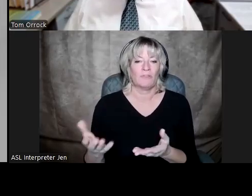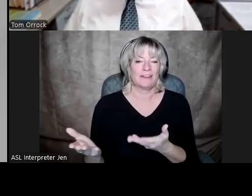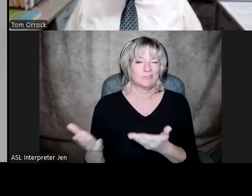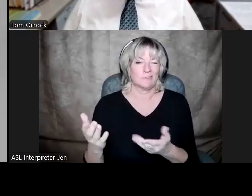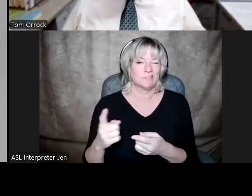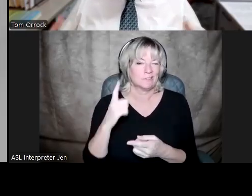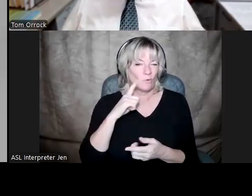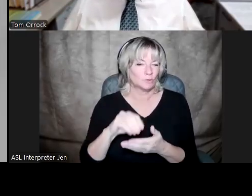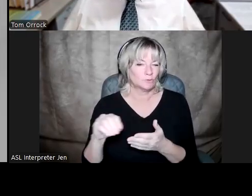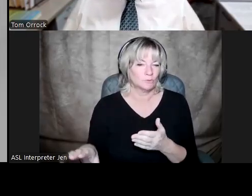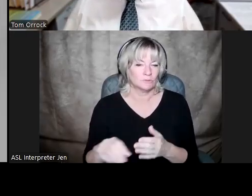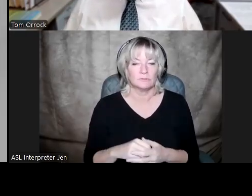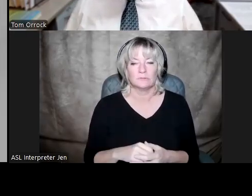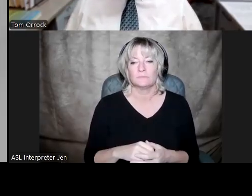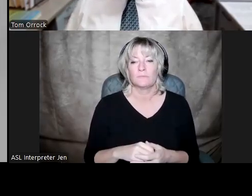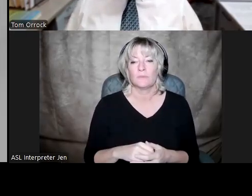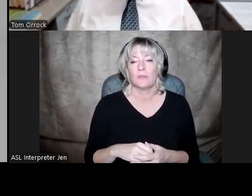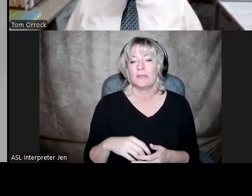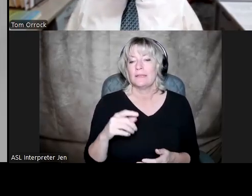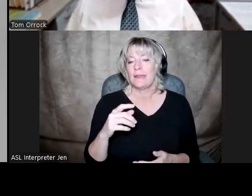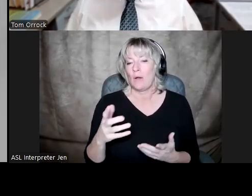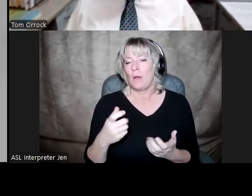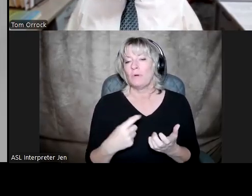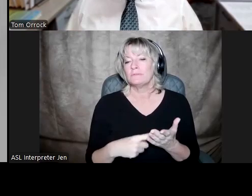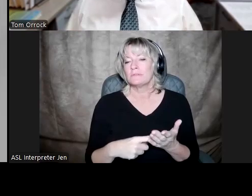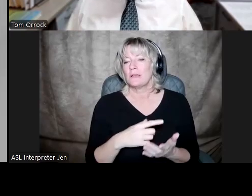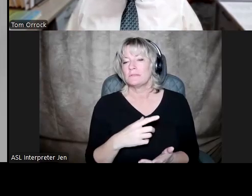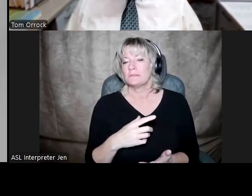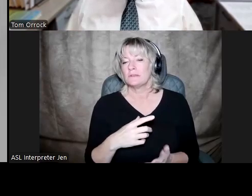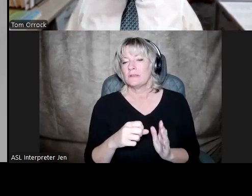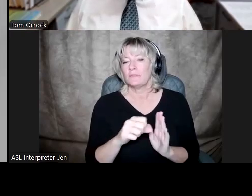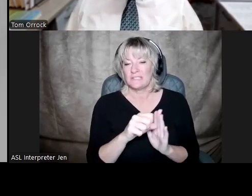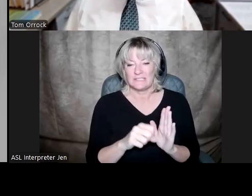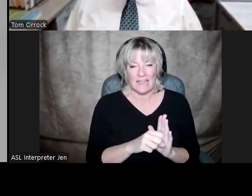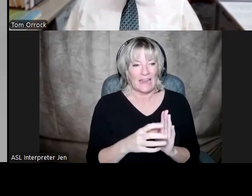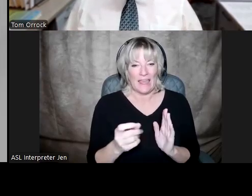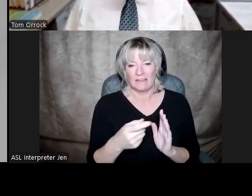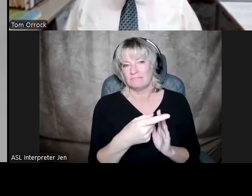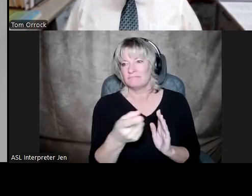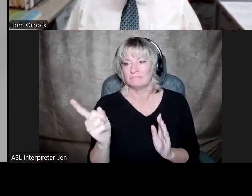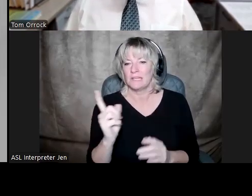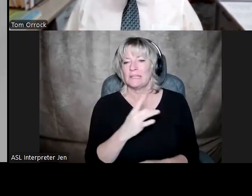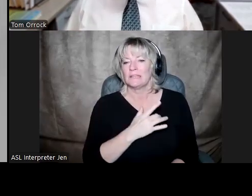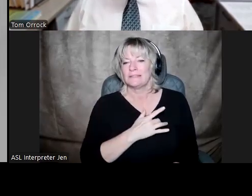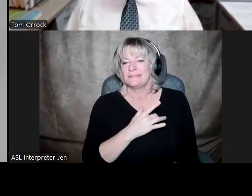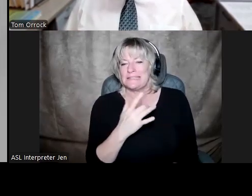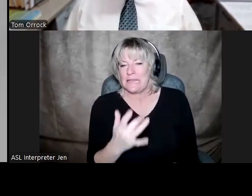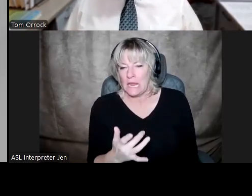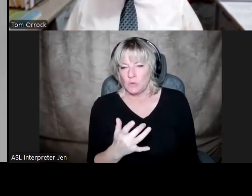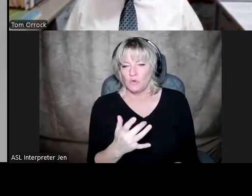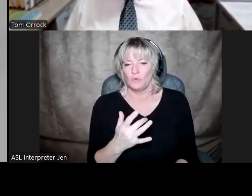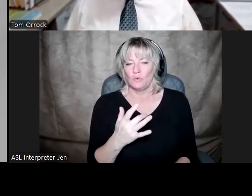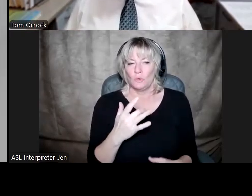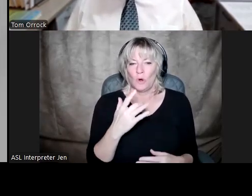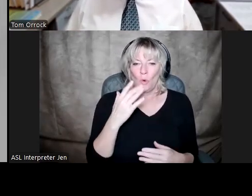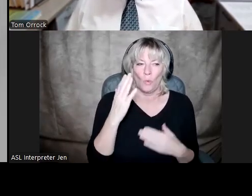about that tendency for us in the state and elsewhere to be concerned about what if